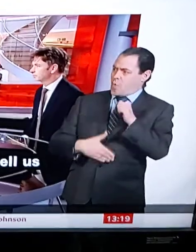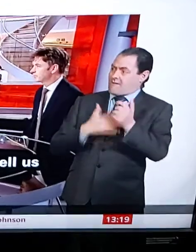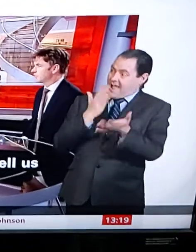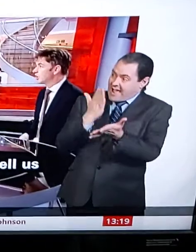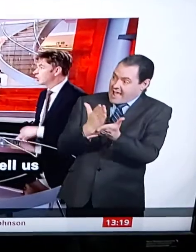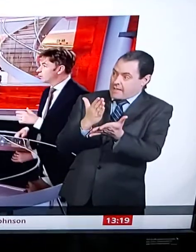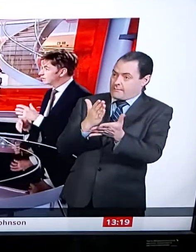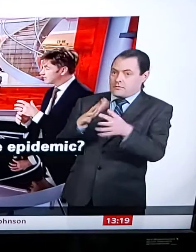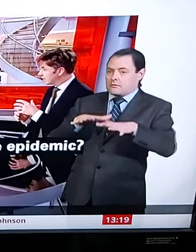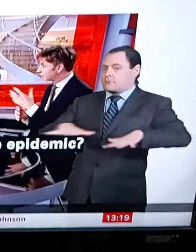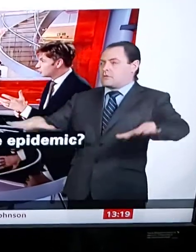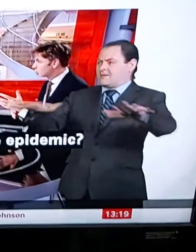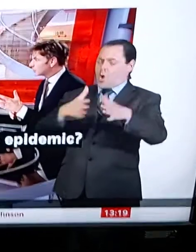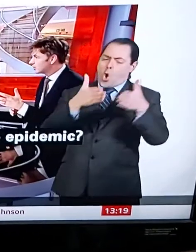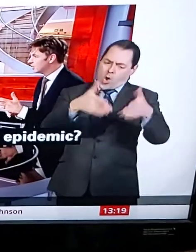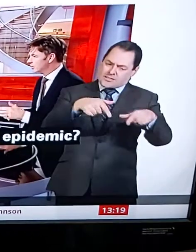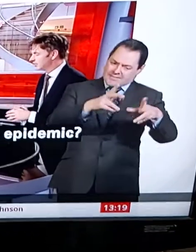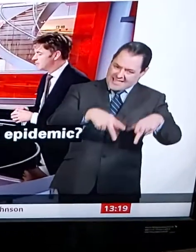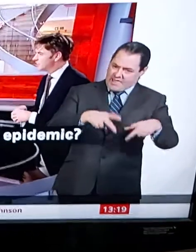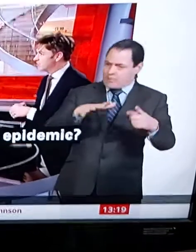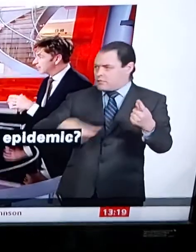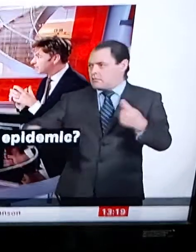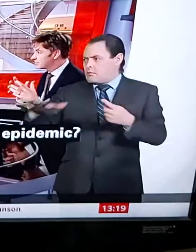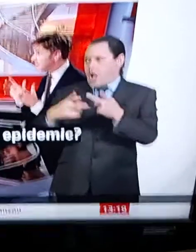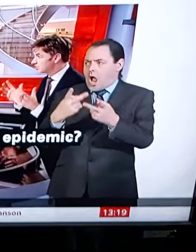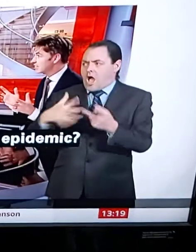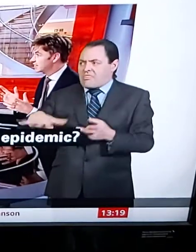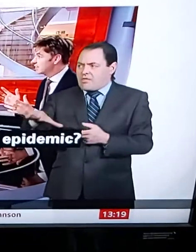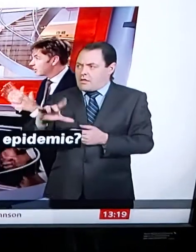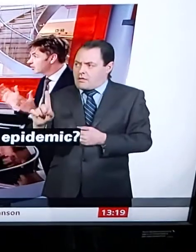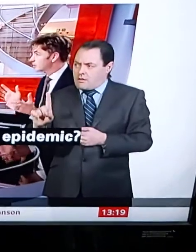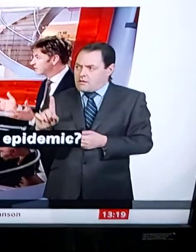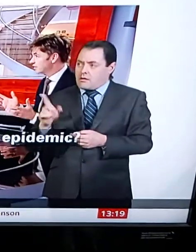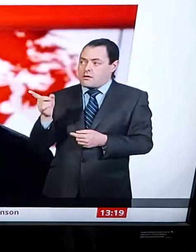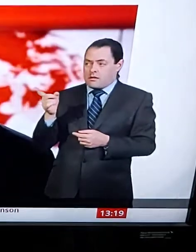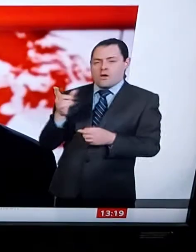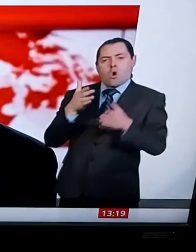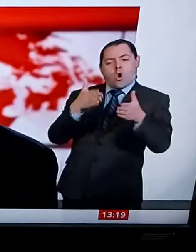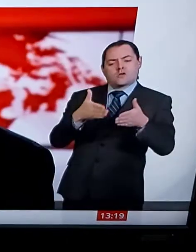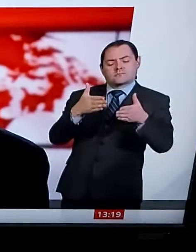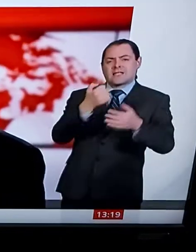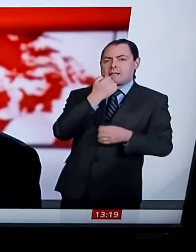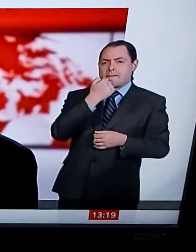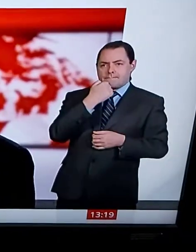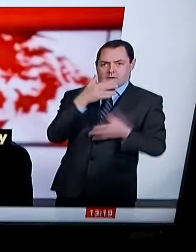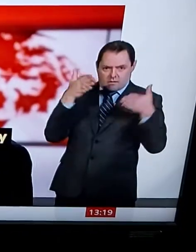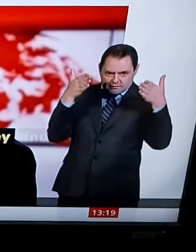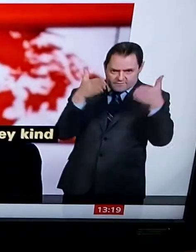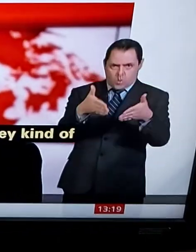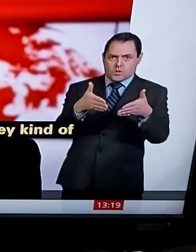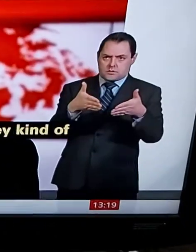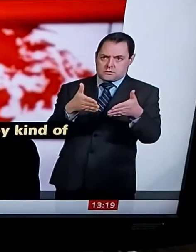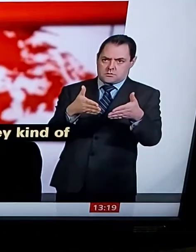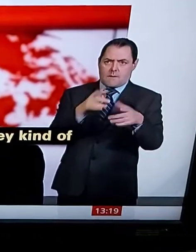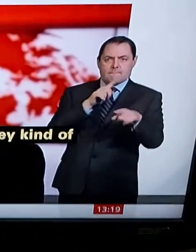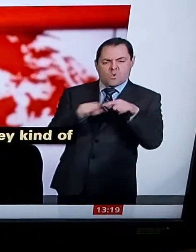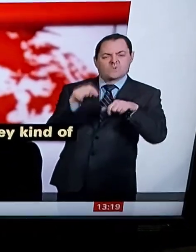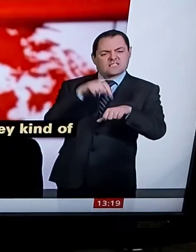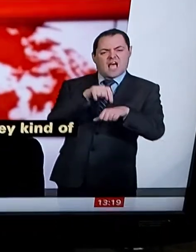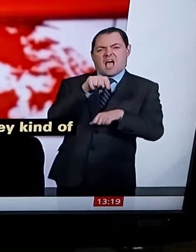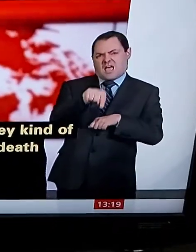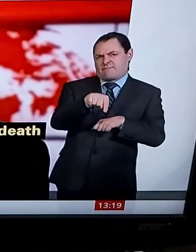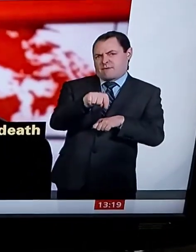epidemic? Well, as you just mentioned, they kind of suggest that the hospital deaths figures are capturing most of the deaths that are happening in the